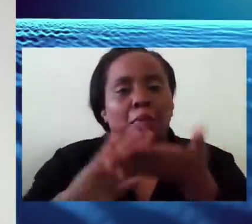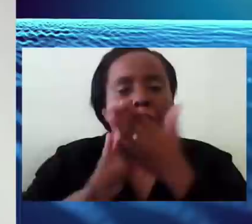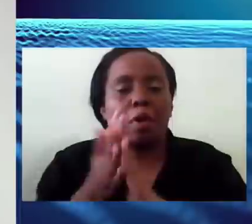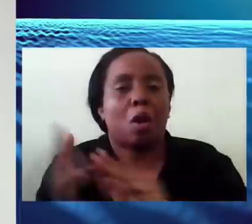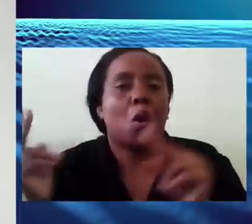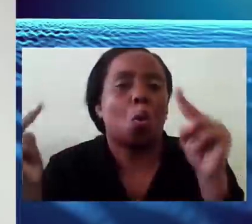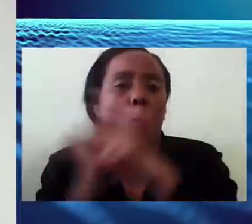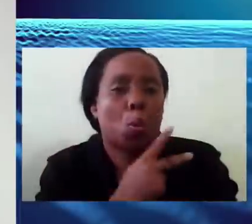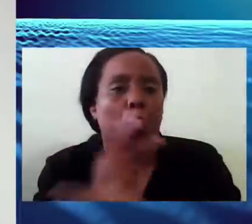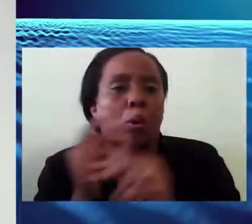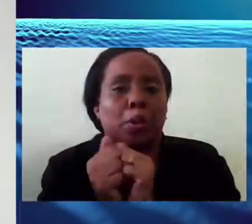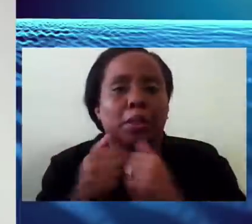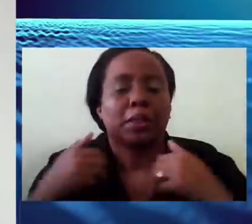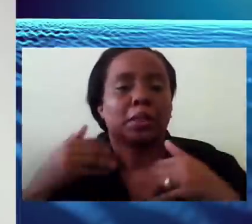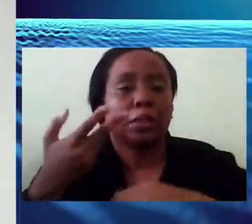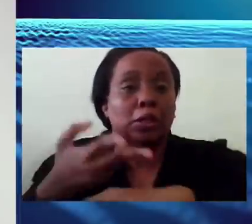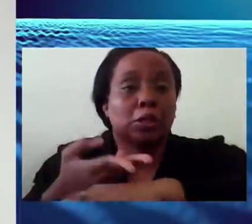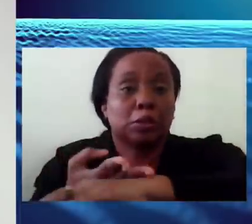problems with the sheep